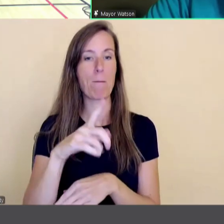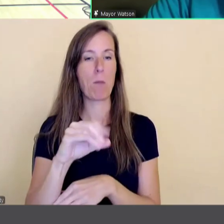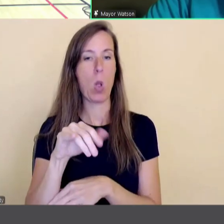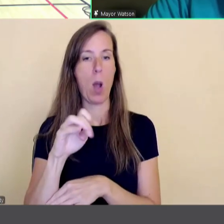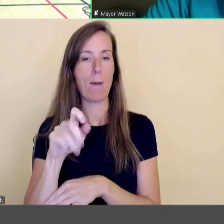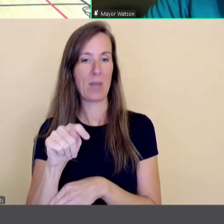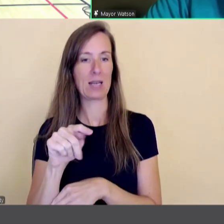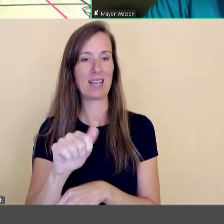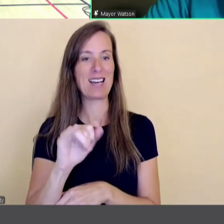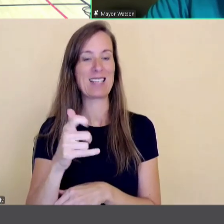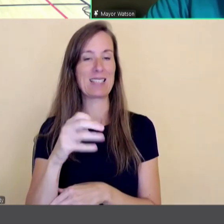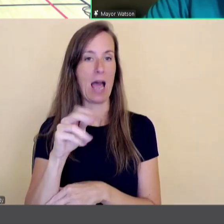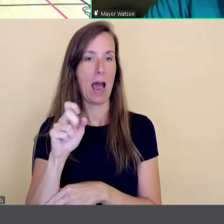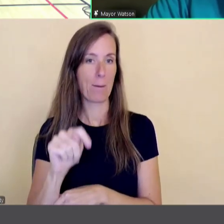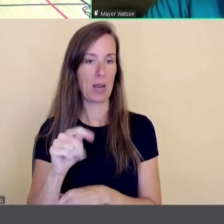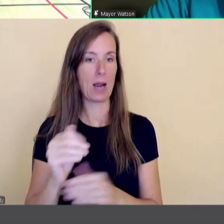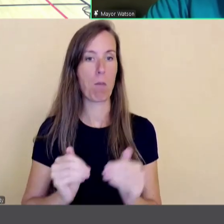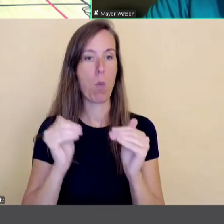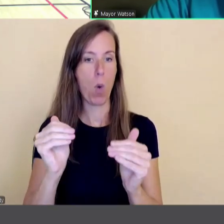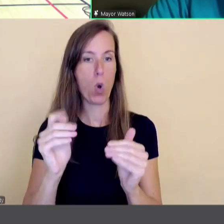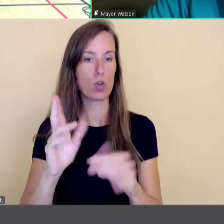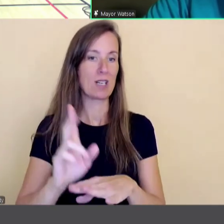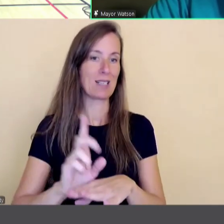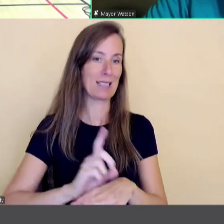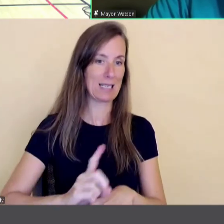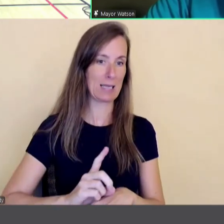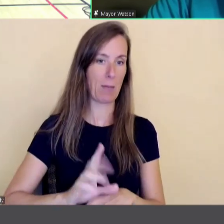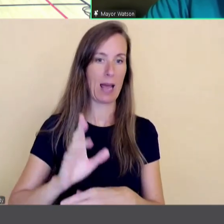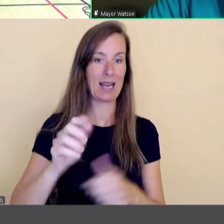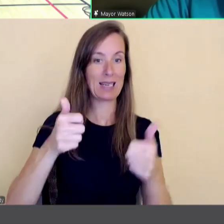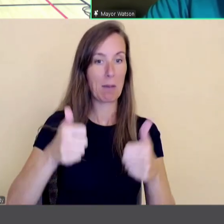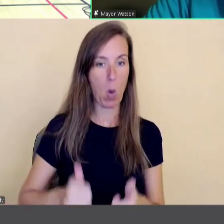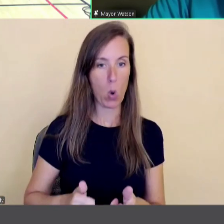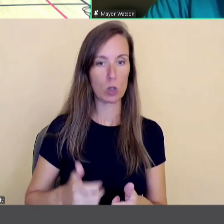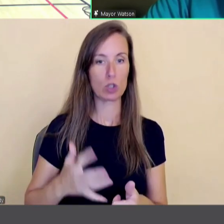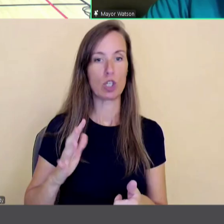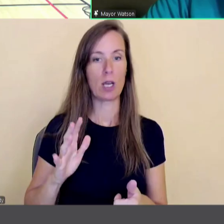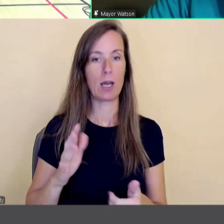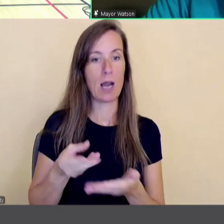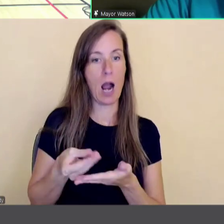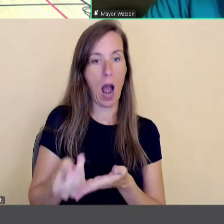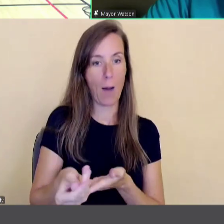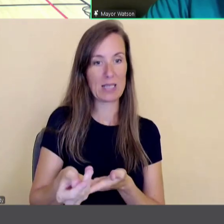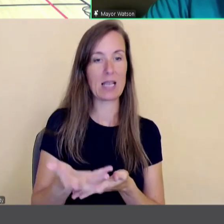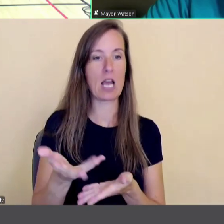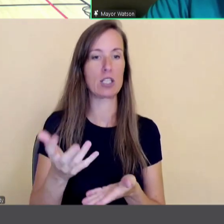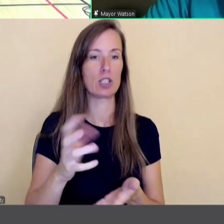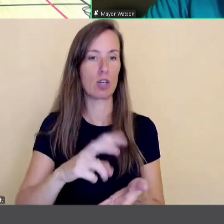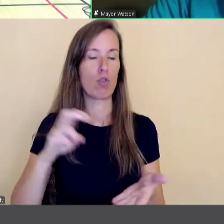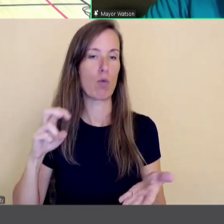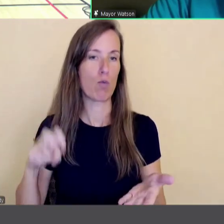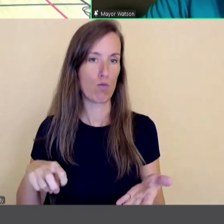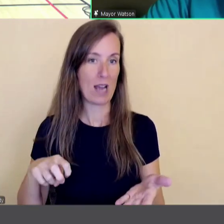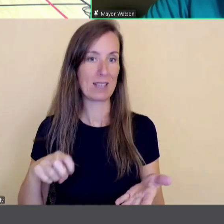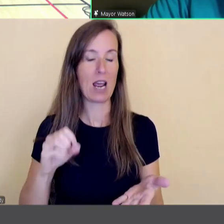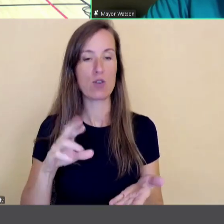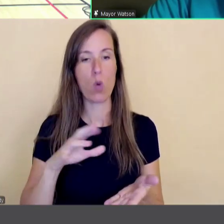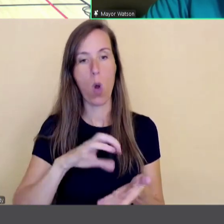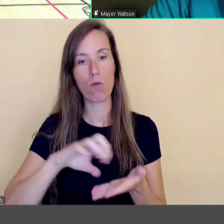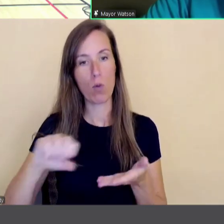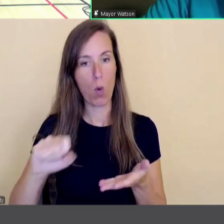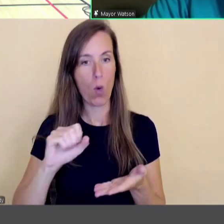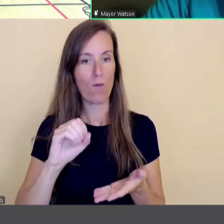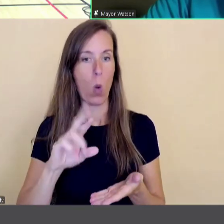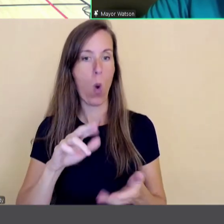demotion, compensation, removal, resignation, or performance evaluation of appointees, employees, or